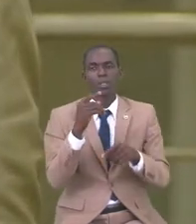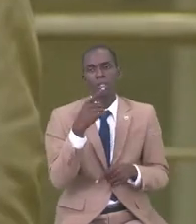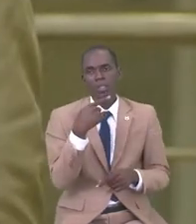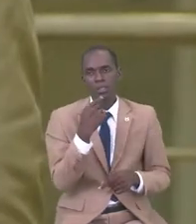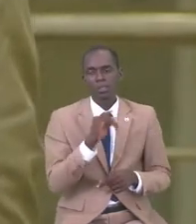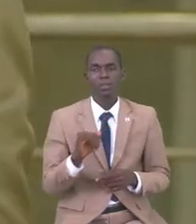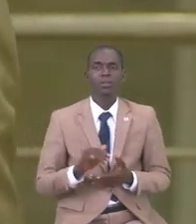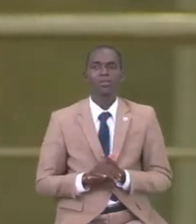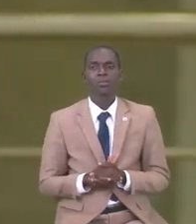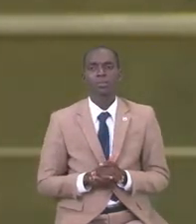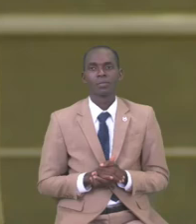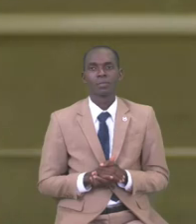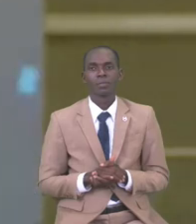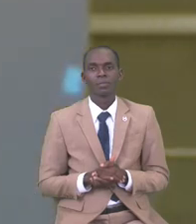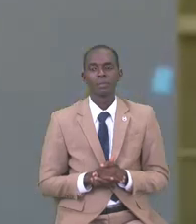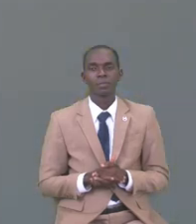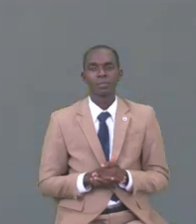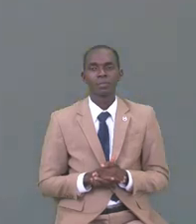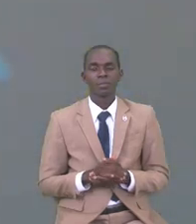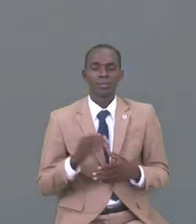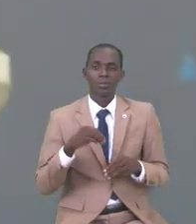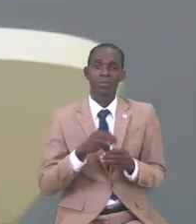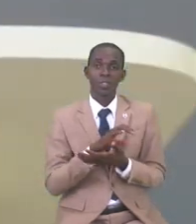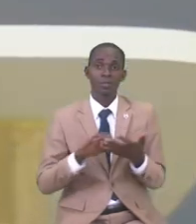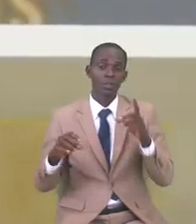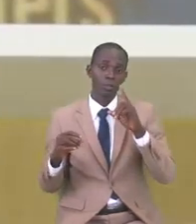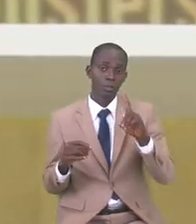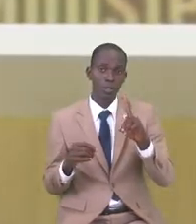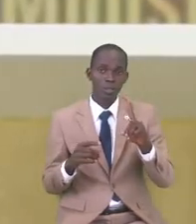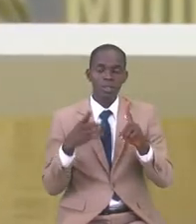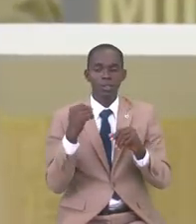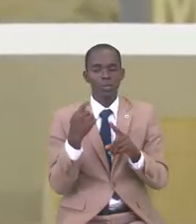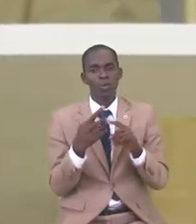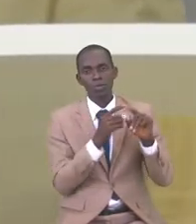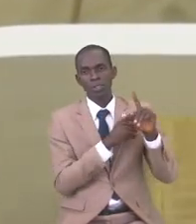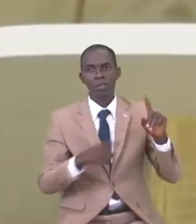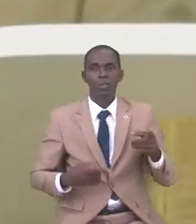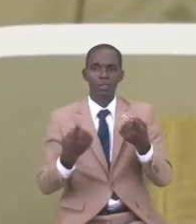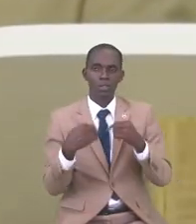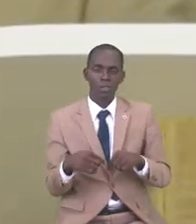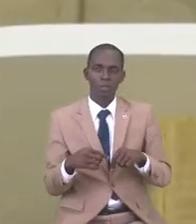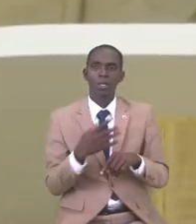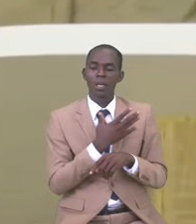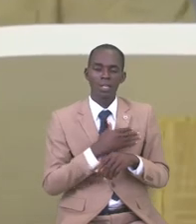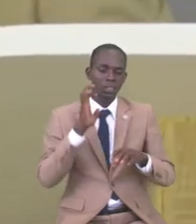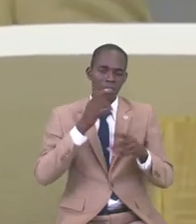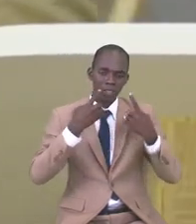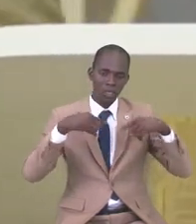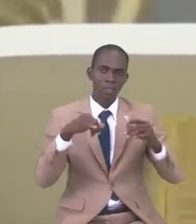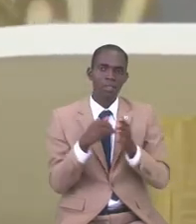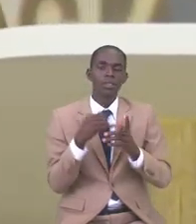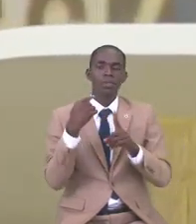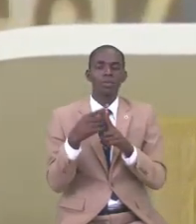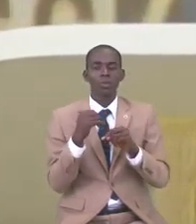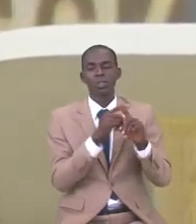unto him. Verse 1, the word of the Lord came. He delivered it. Verse 2, the